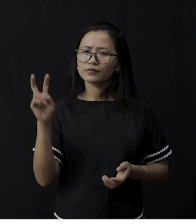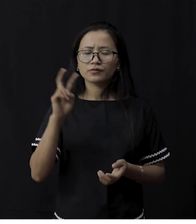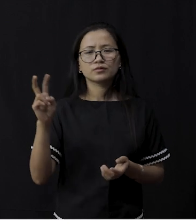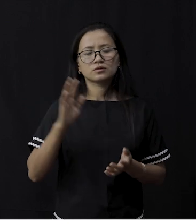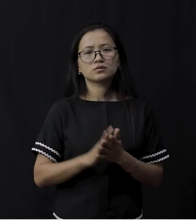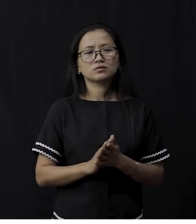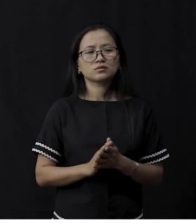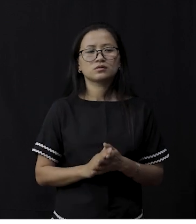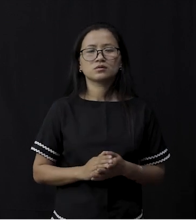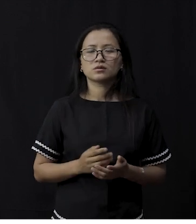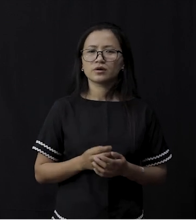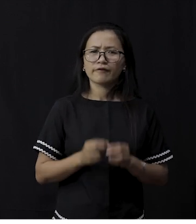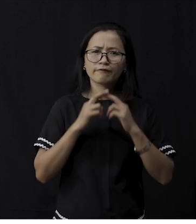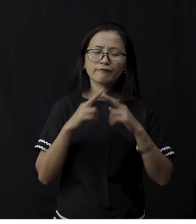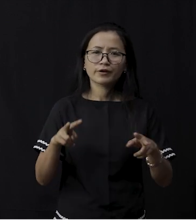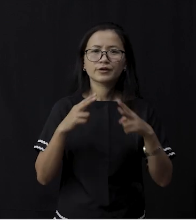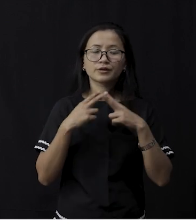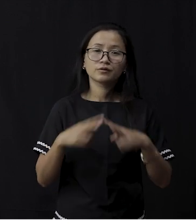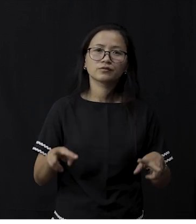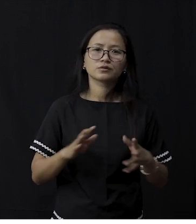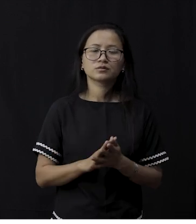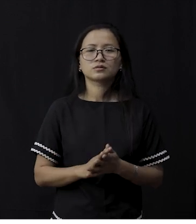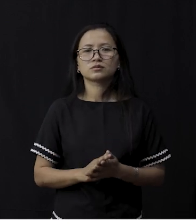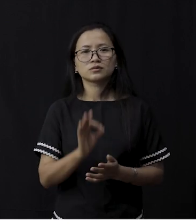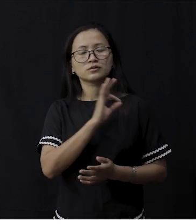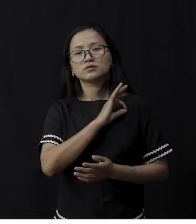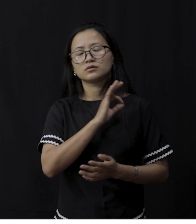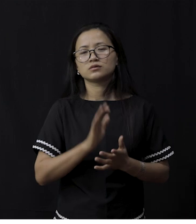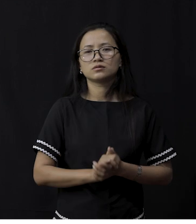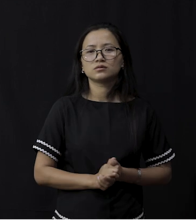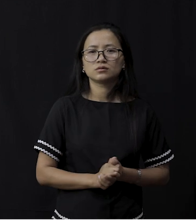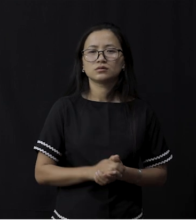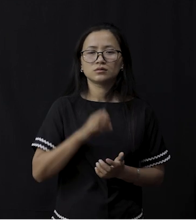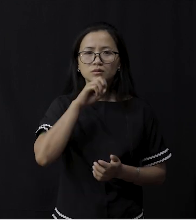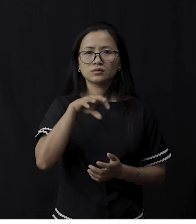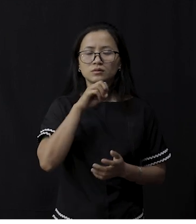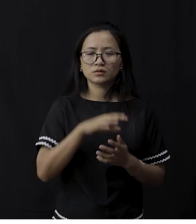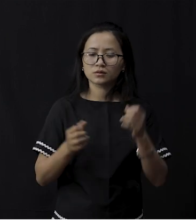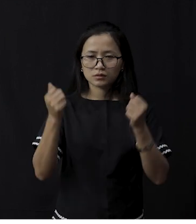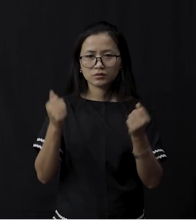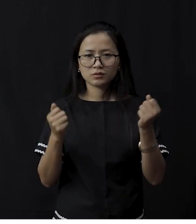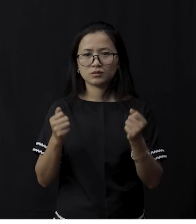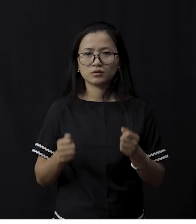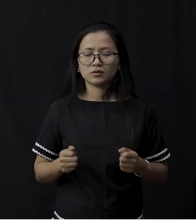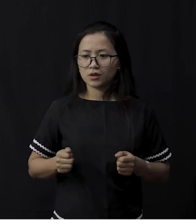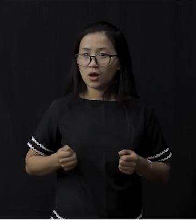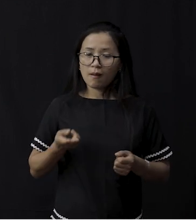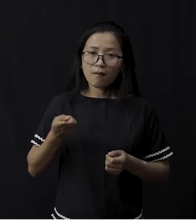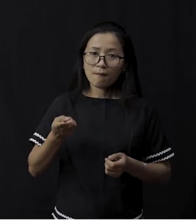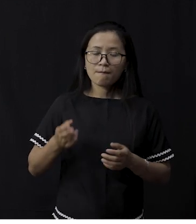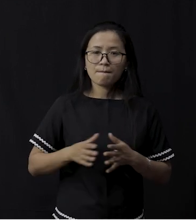And pumpkin again, they're very, very, I think, interested in pumpkin. So a dog, a car, a truck,